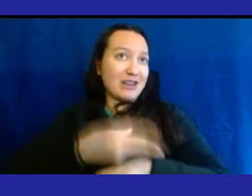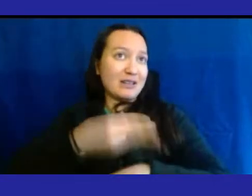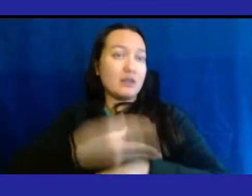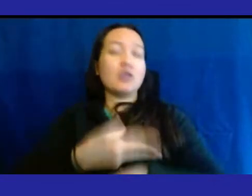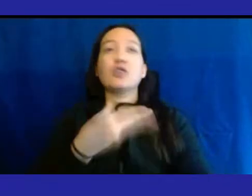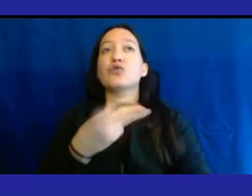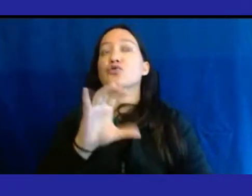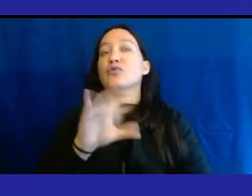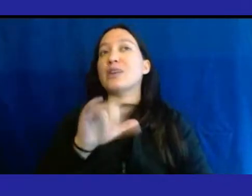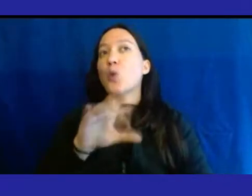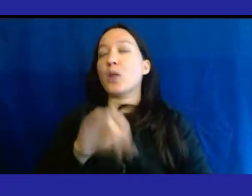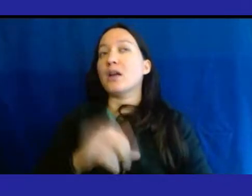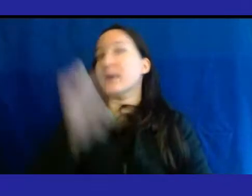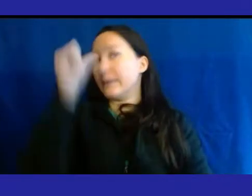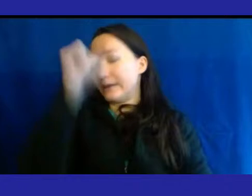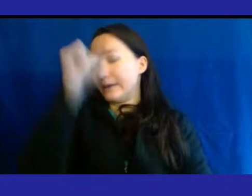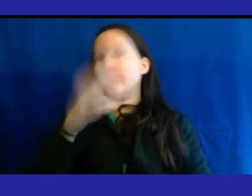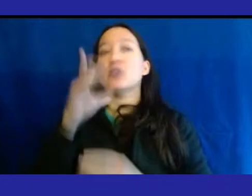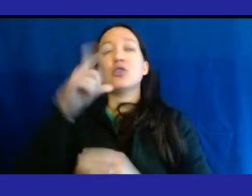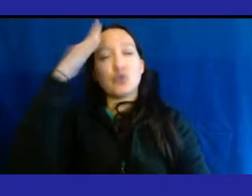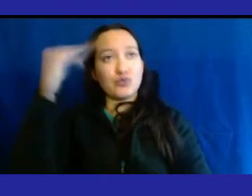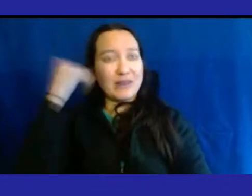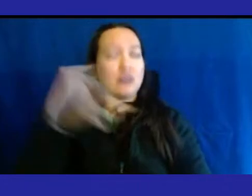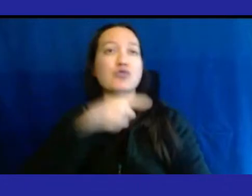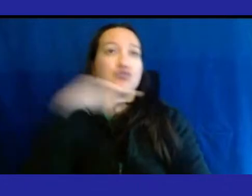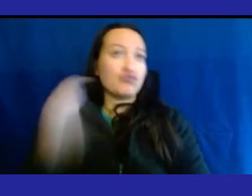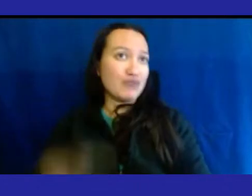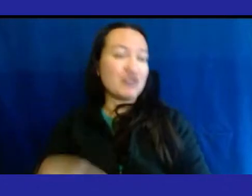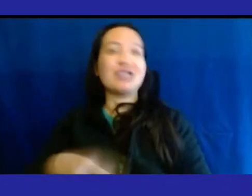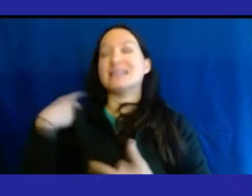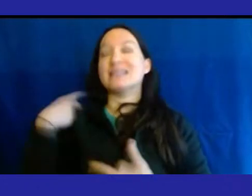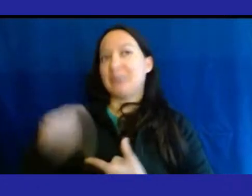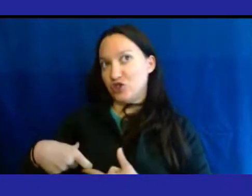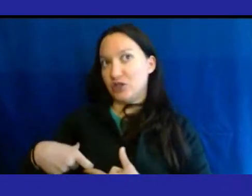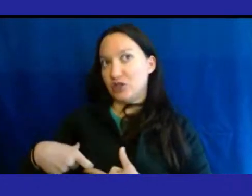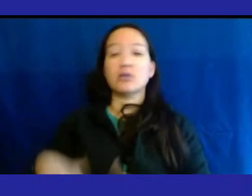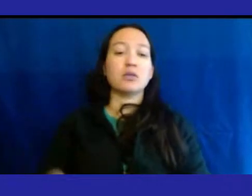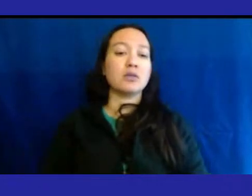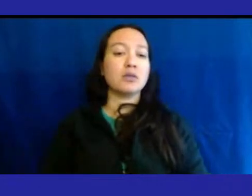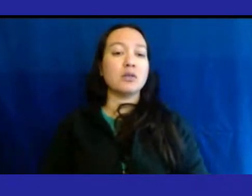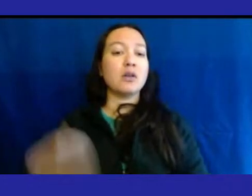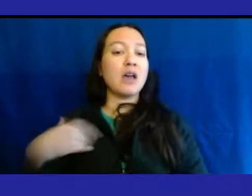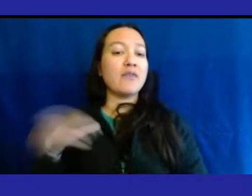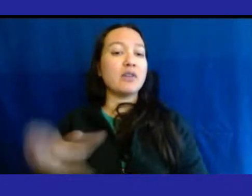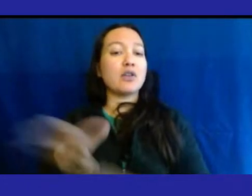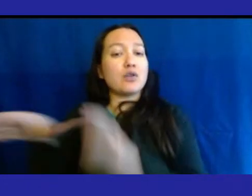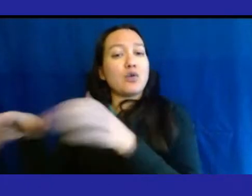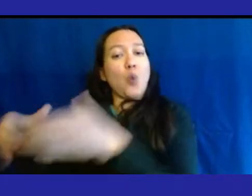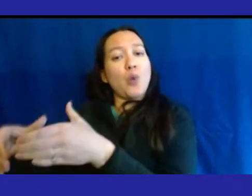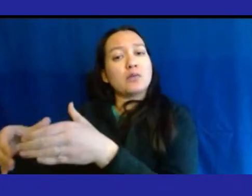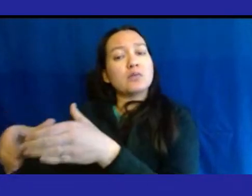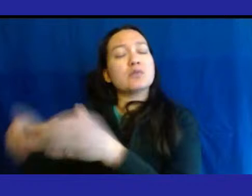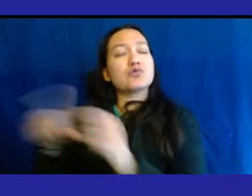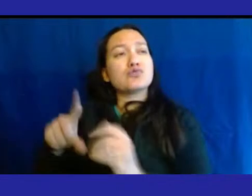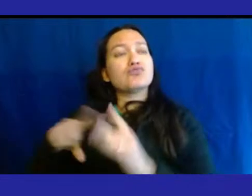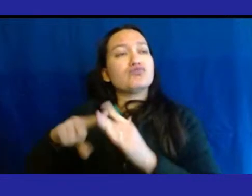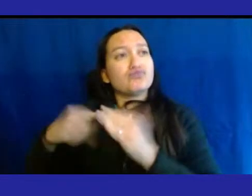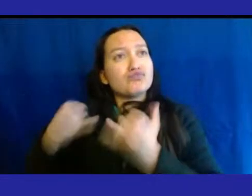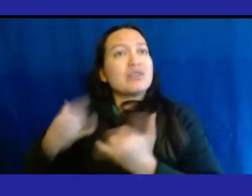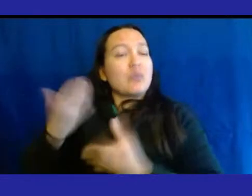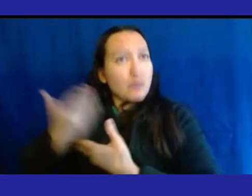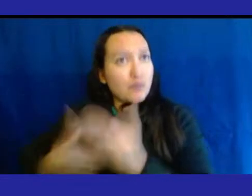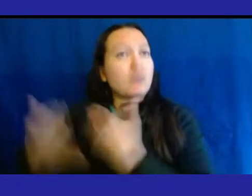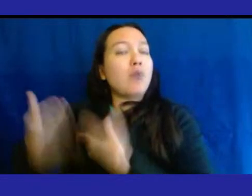Creole, Hindi, Korean, Russian, and Spanish. We also had another cohort, which is in progress now, which started